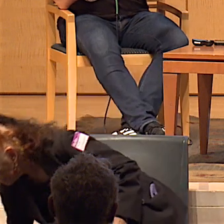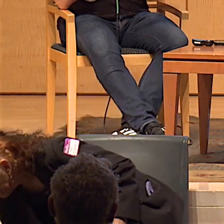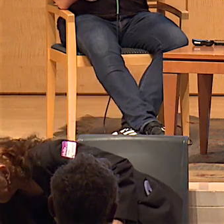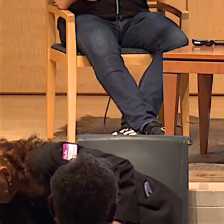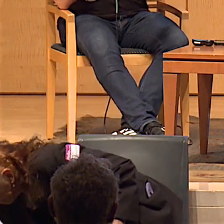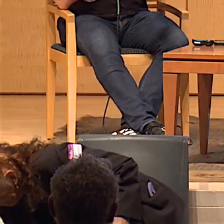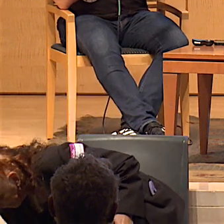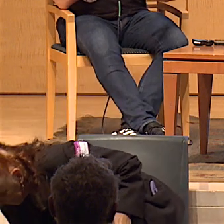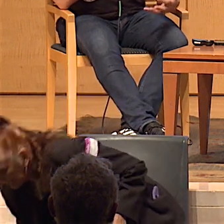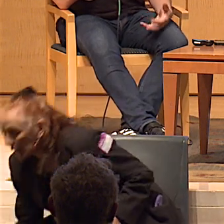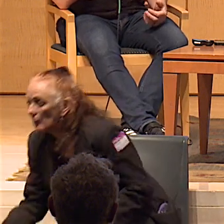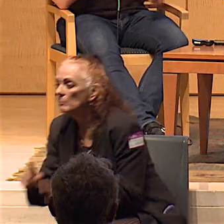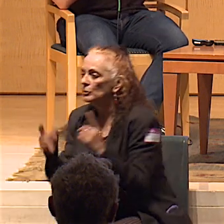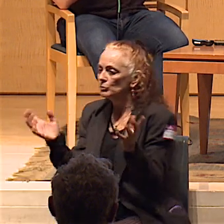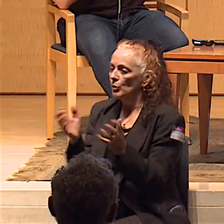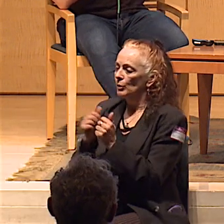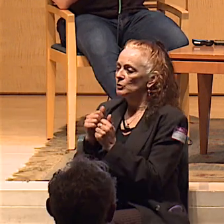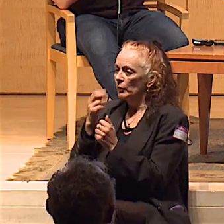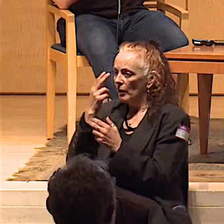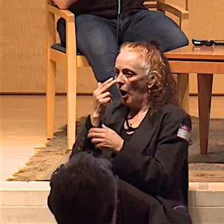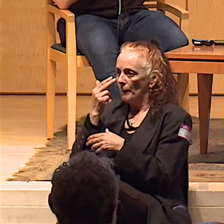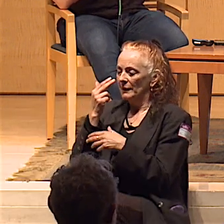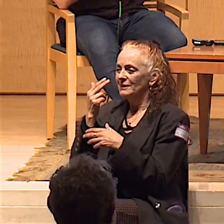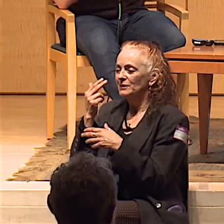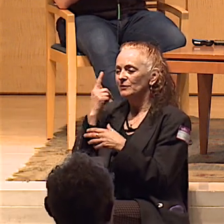erotic imagination into the gutter.